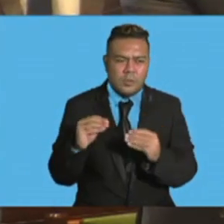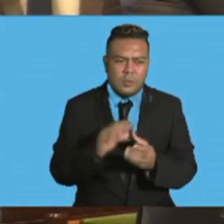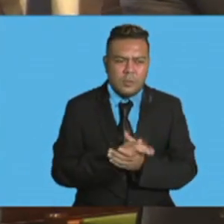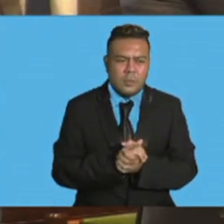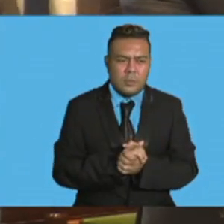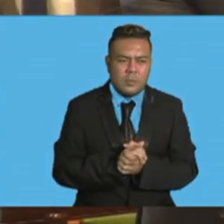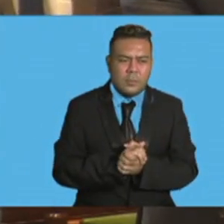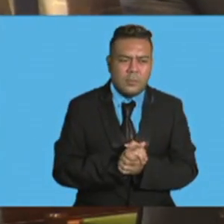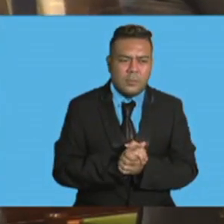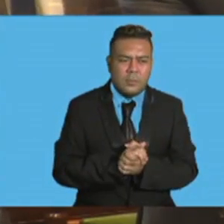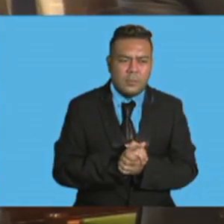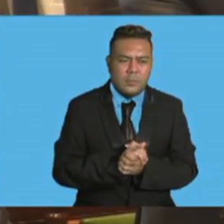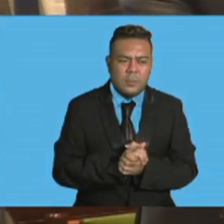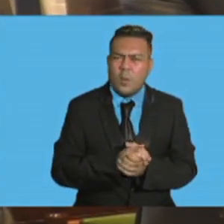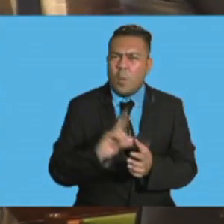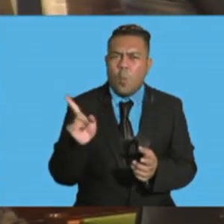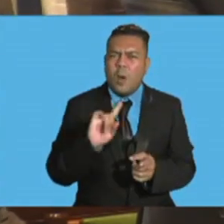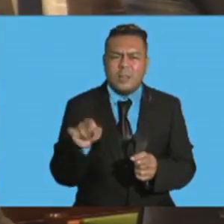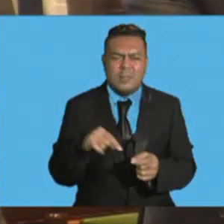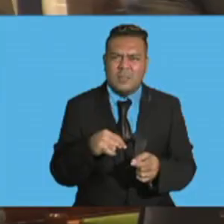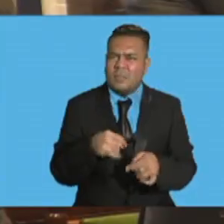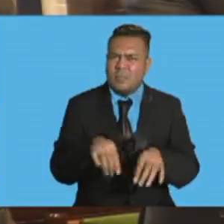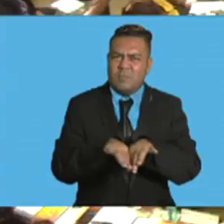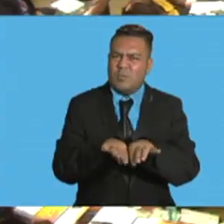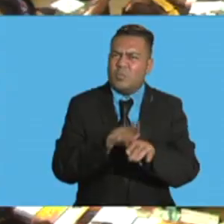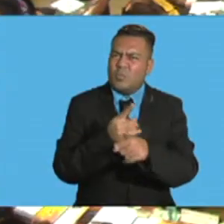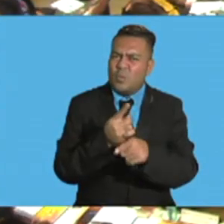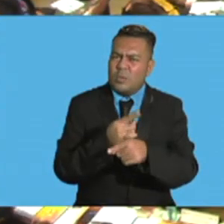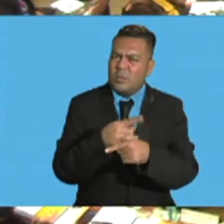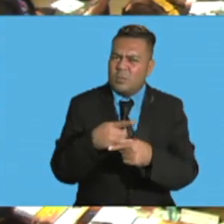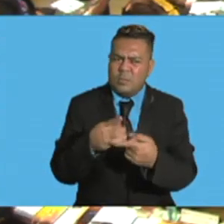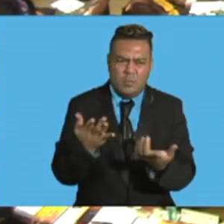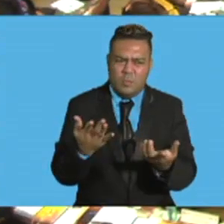slavery, what nonsense are you talking about?